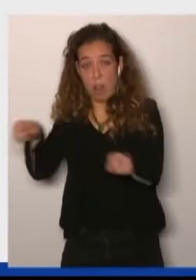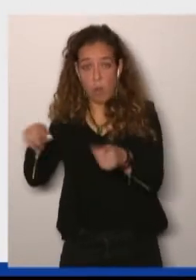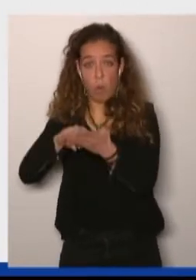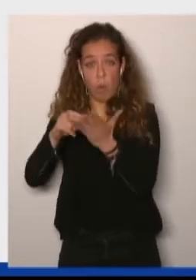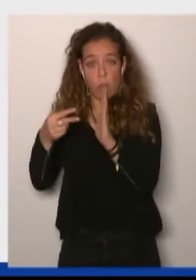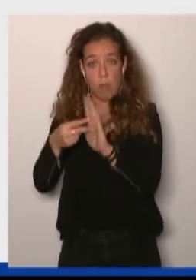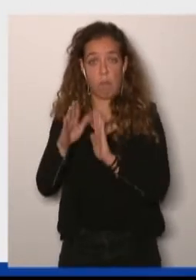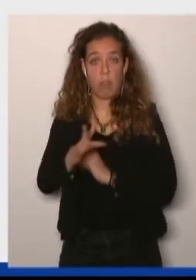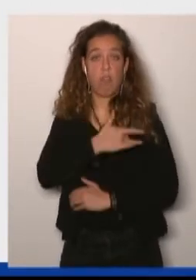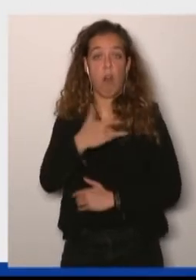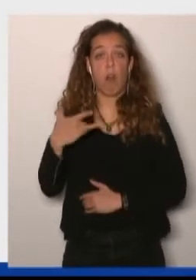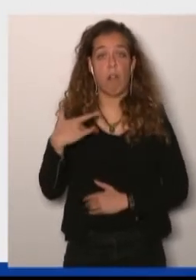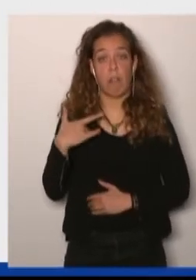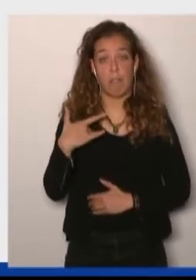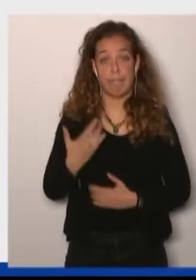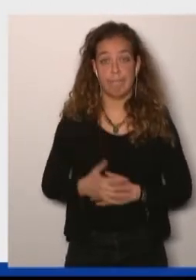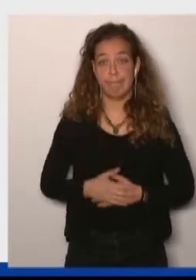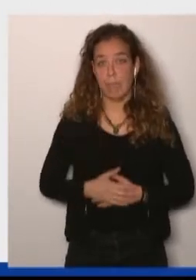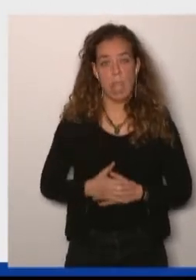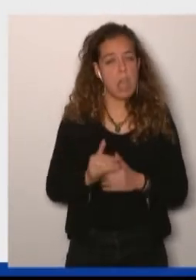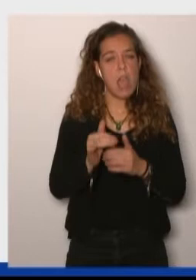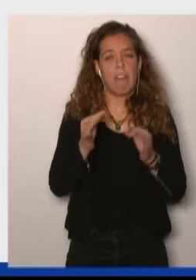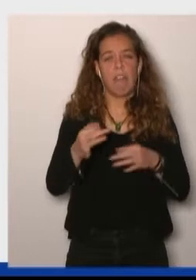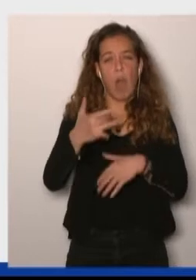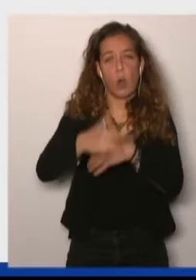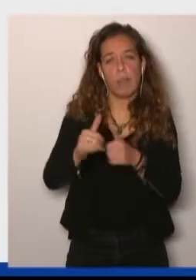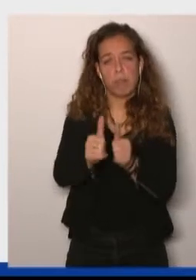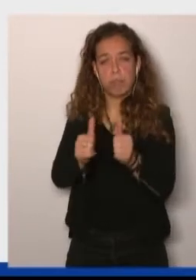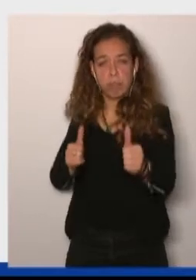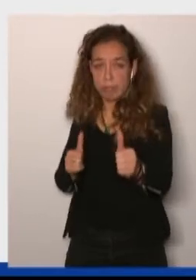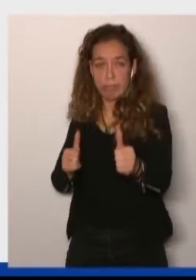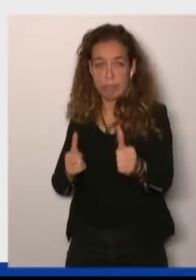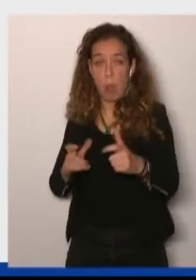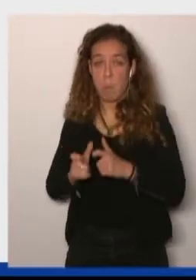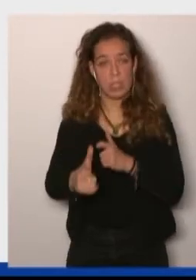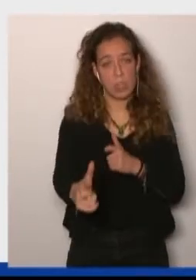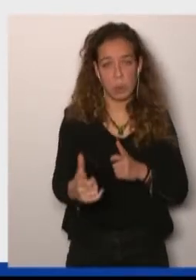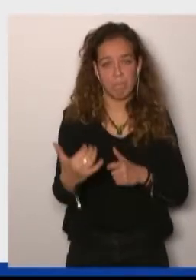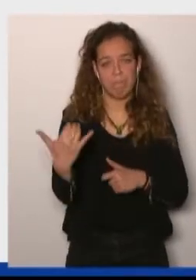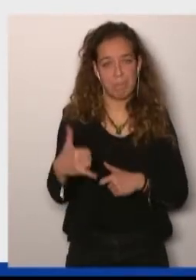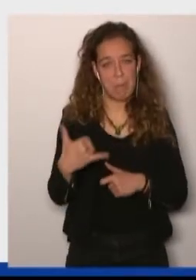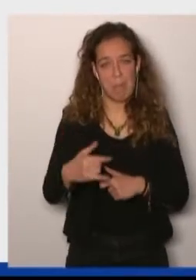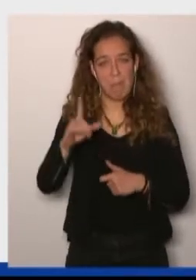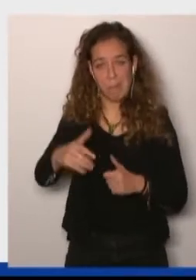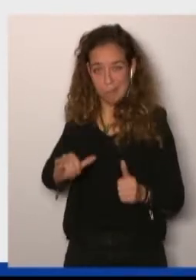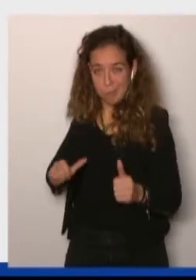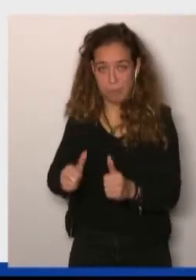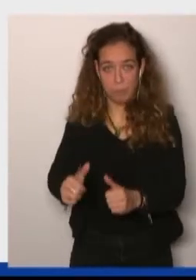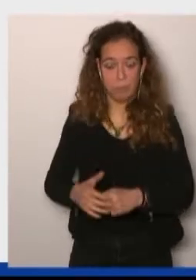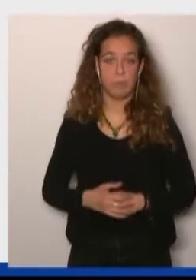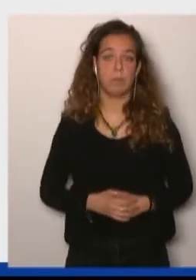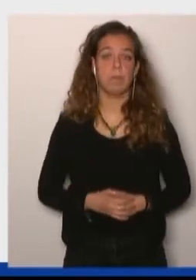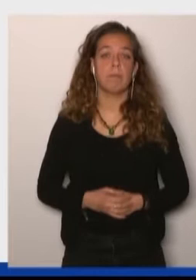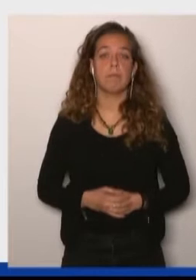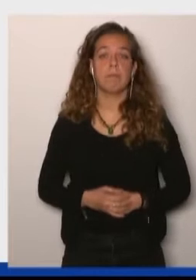and available to all. I hope, again, you appreciate that we all play a distinct role here and have a distinct responsibility in order to achieve